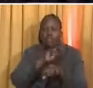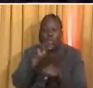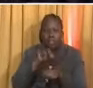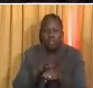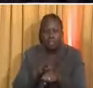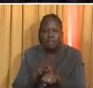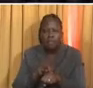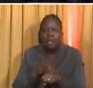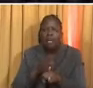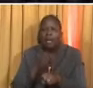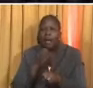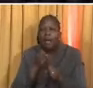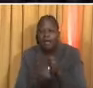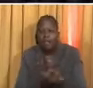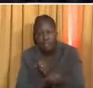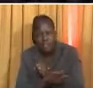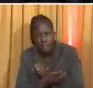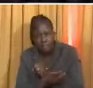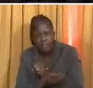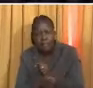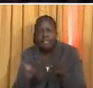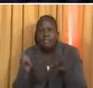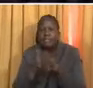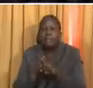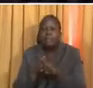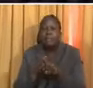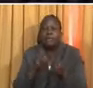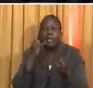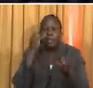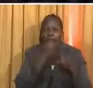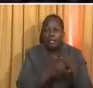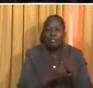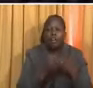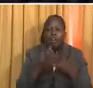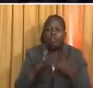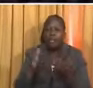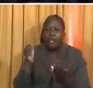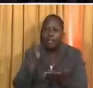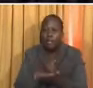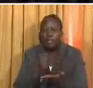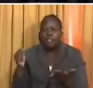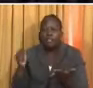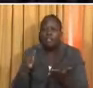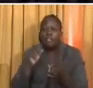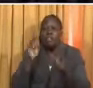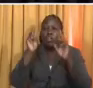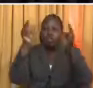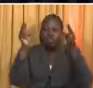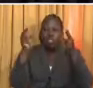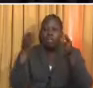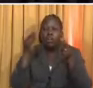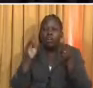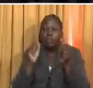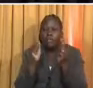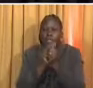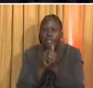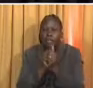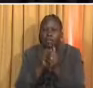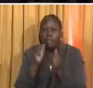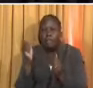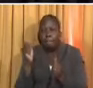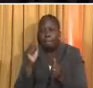Advisory. By a subsequent special Gazette notice of 10th January